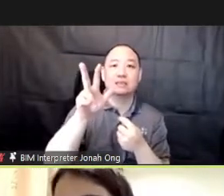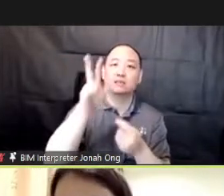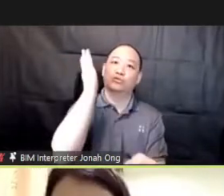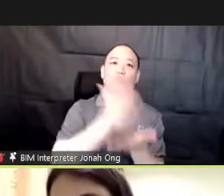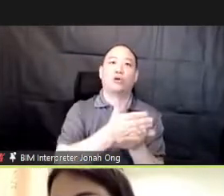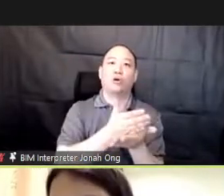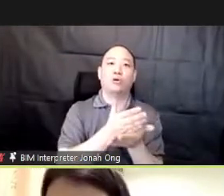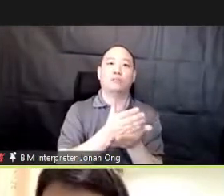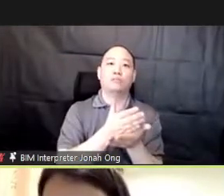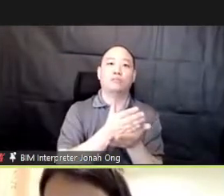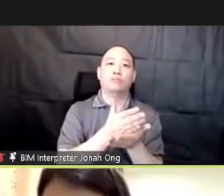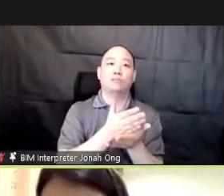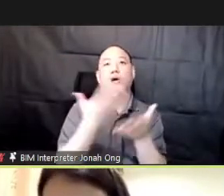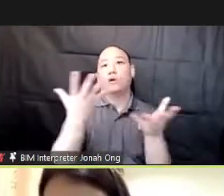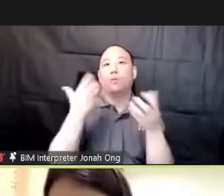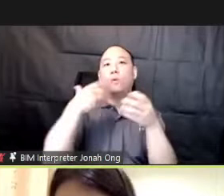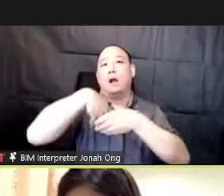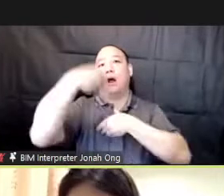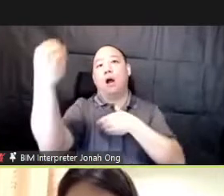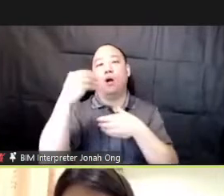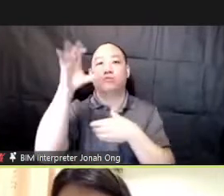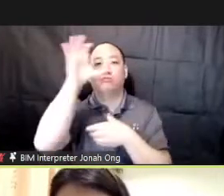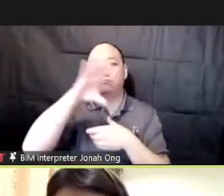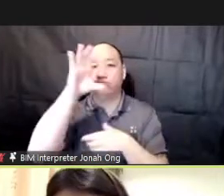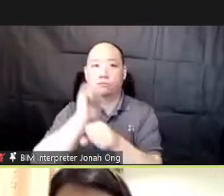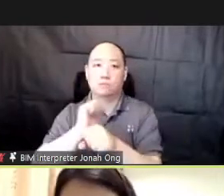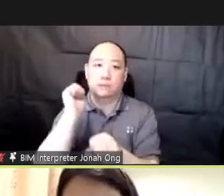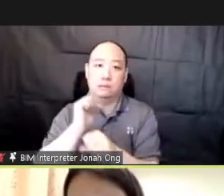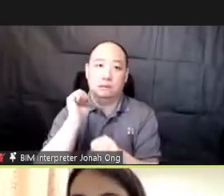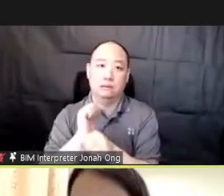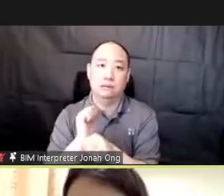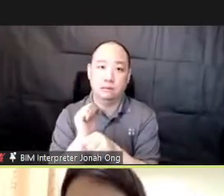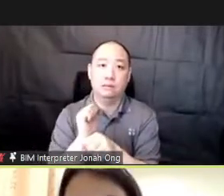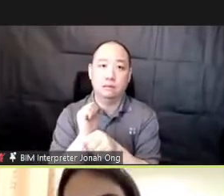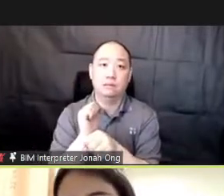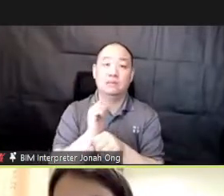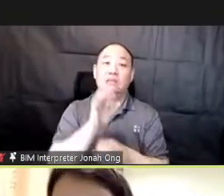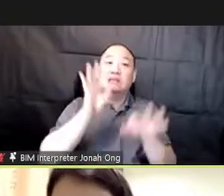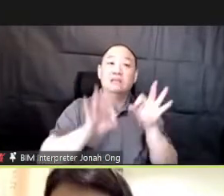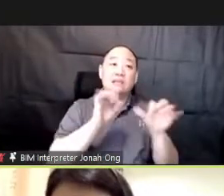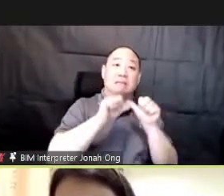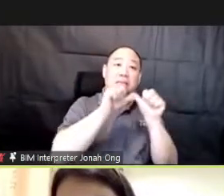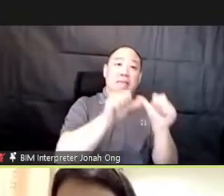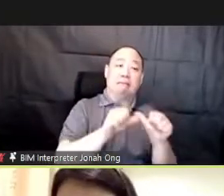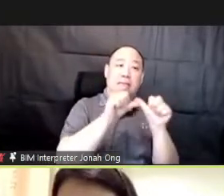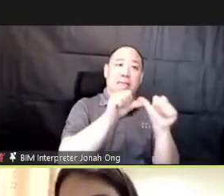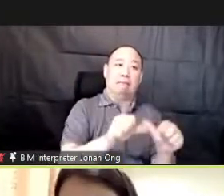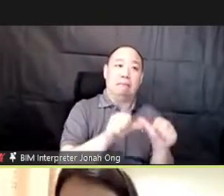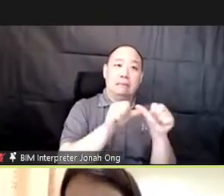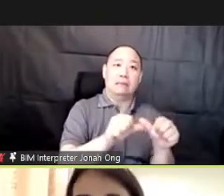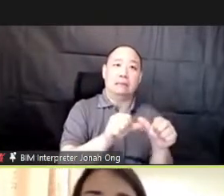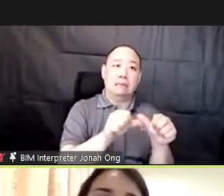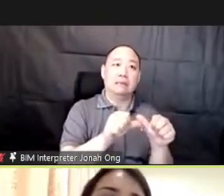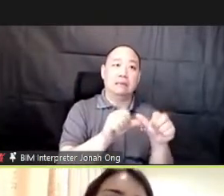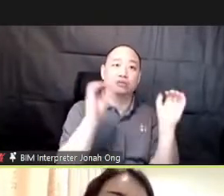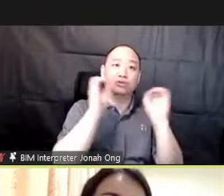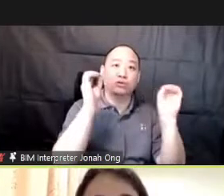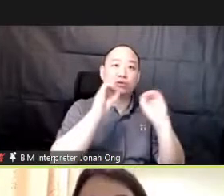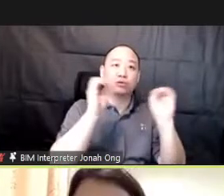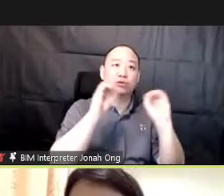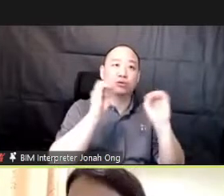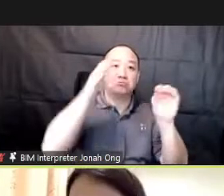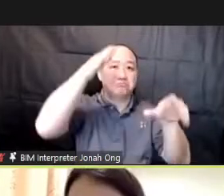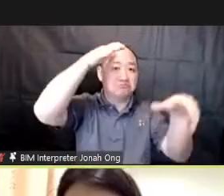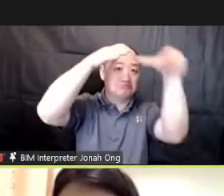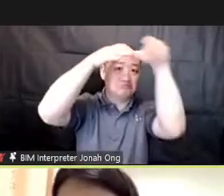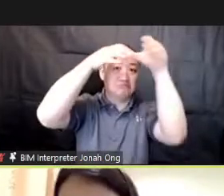times school doesn't make sense for them. If you continue to be illiterate or if you continue to struggle with literacy, you would